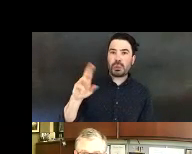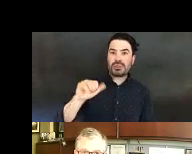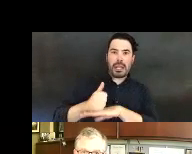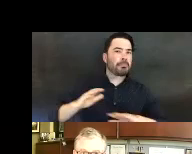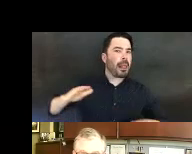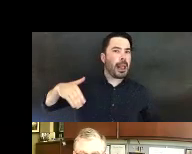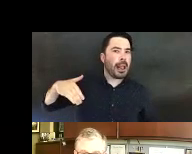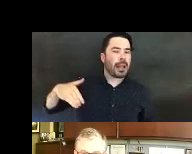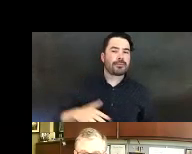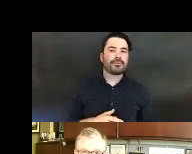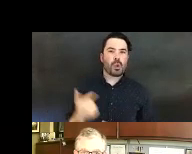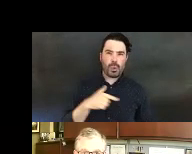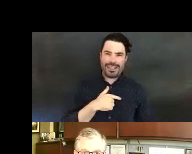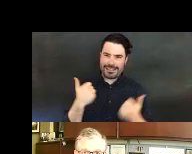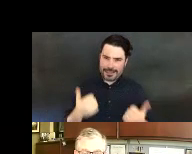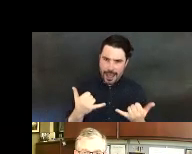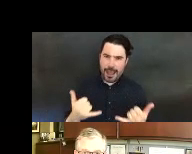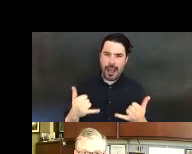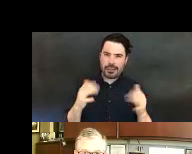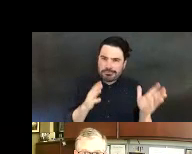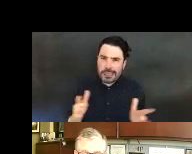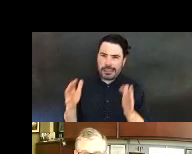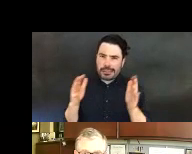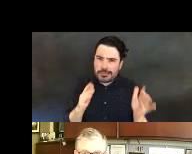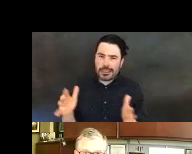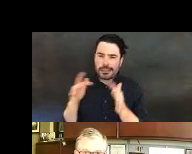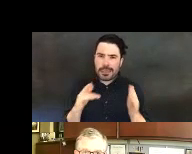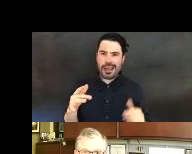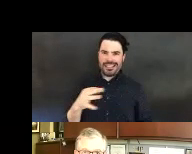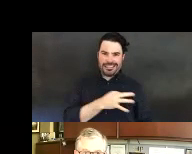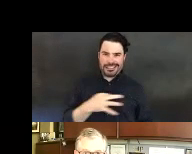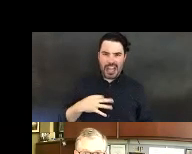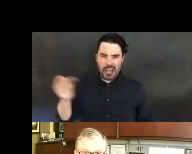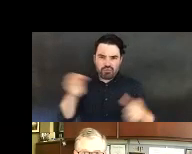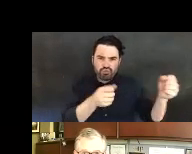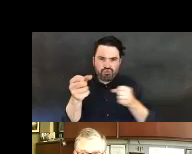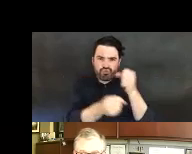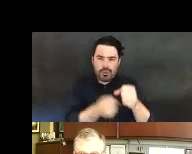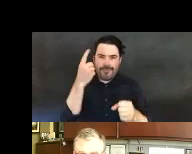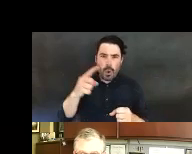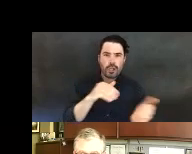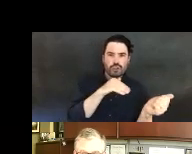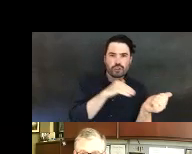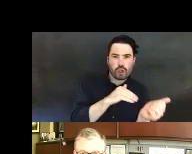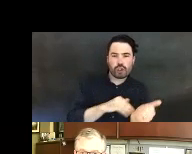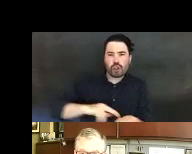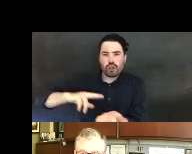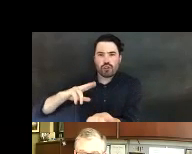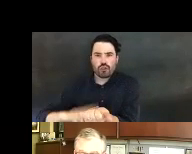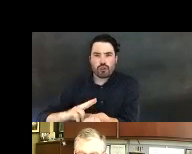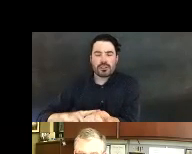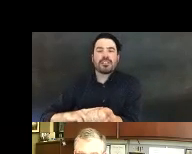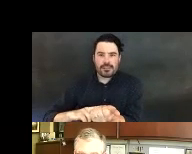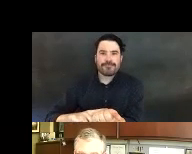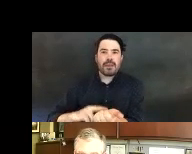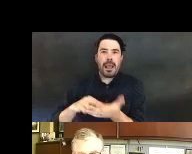with creating staffing plans for the RICU from both the provider and nursing side, so we have some stability in that staffing should we